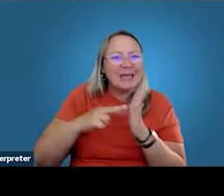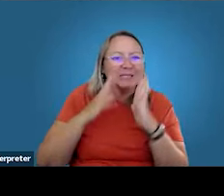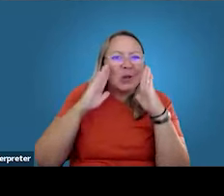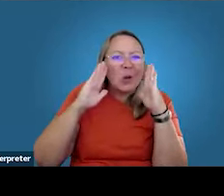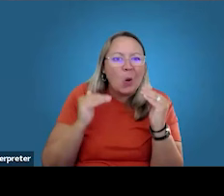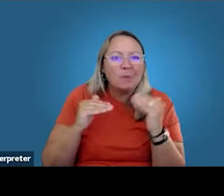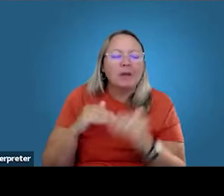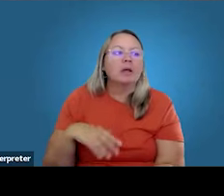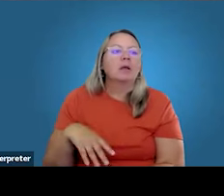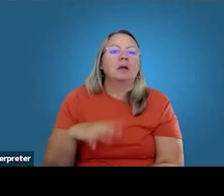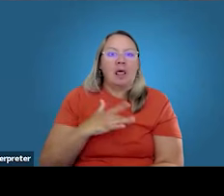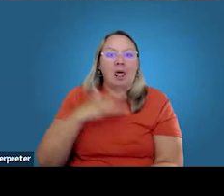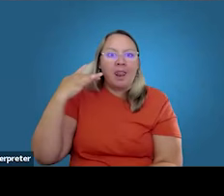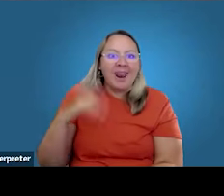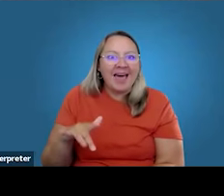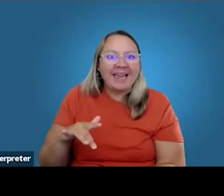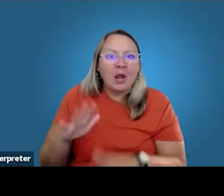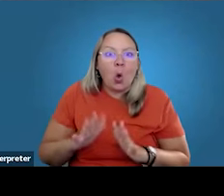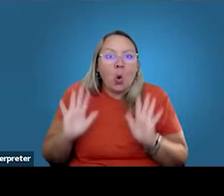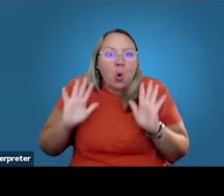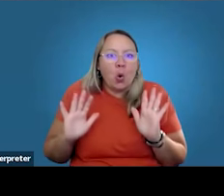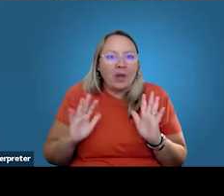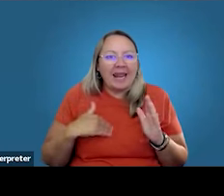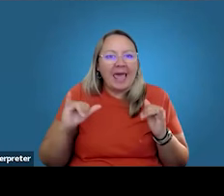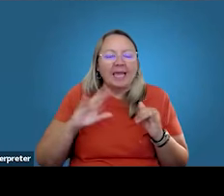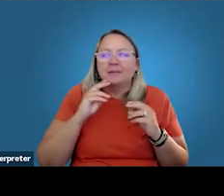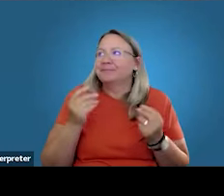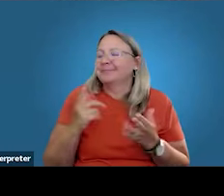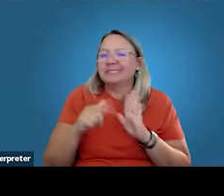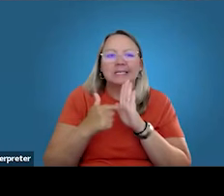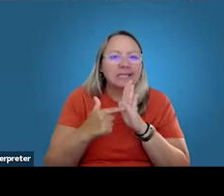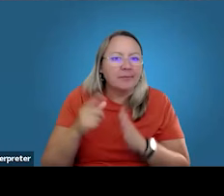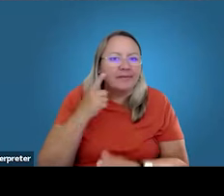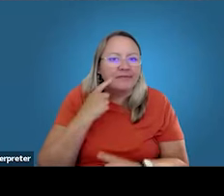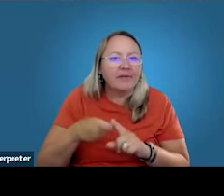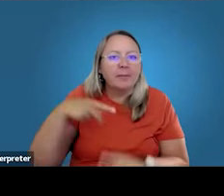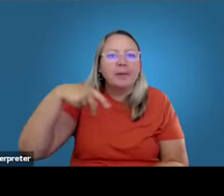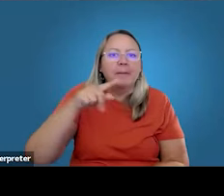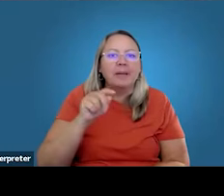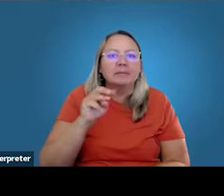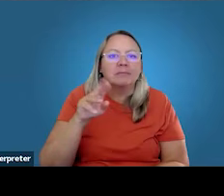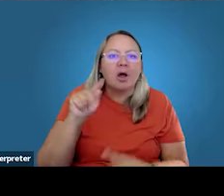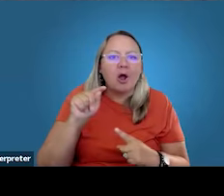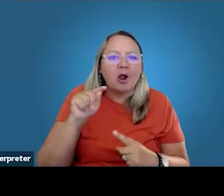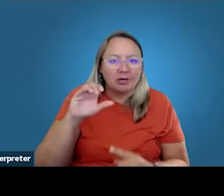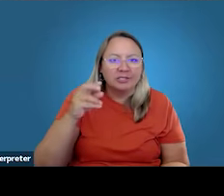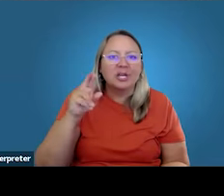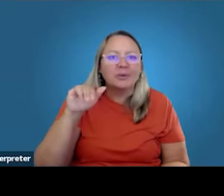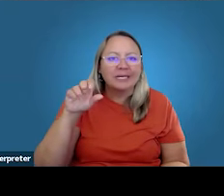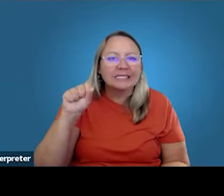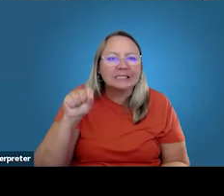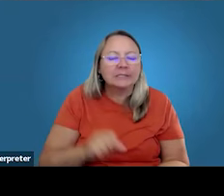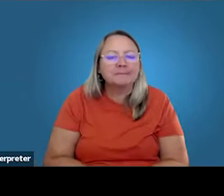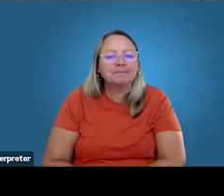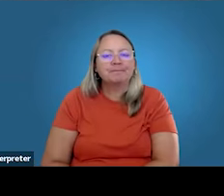in quite light-hearted terms. We've got a quick example here that's from PetSmart Charities. And I'll show you the